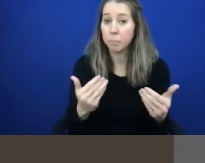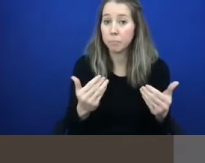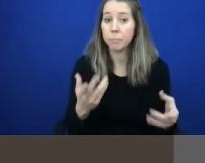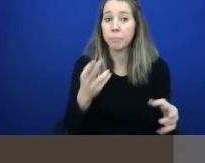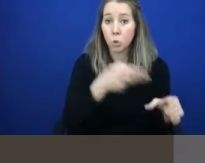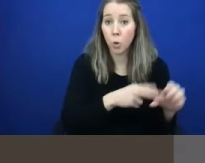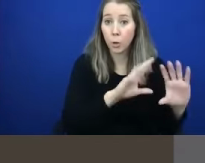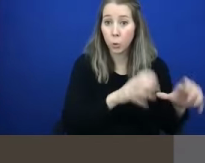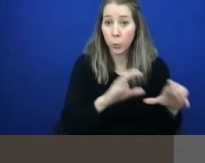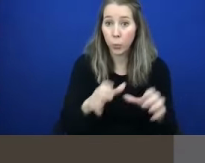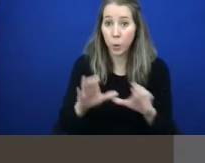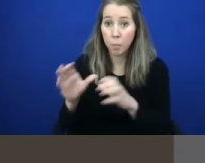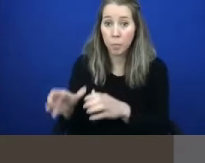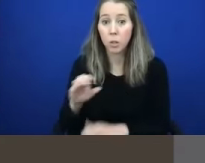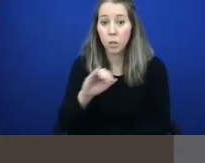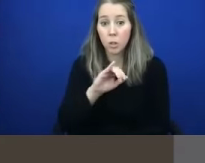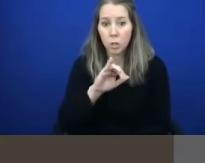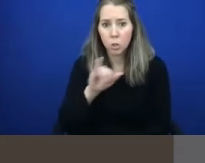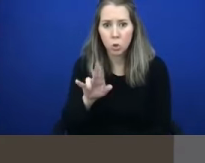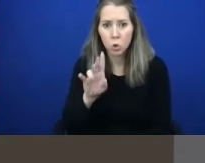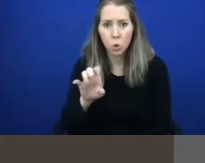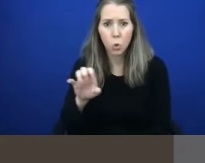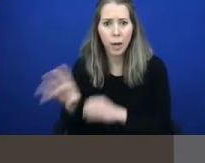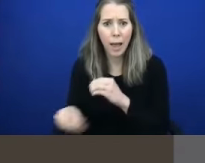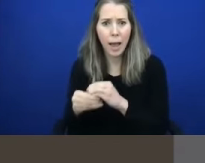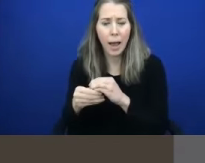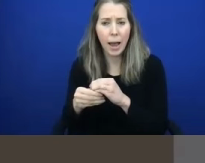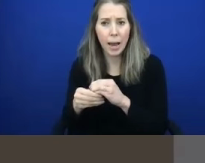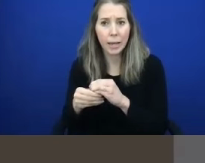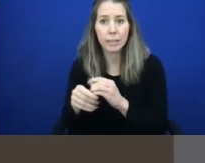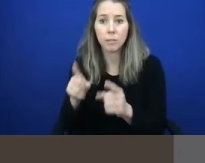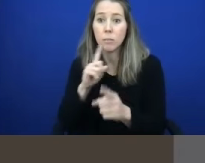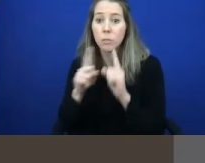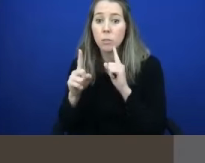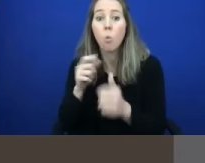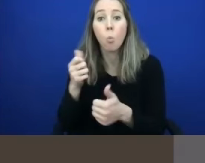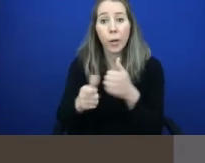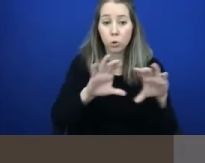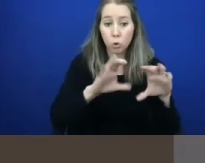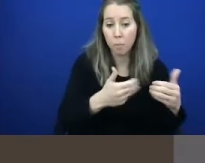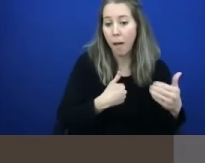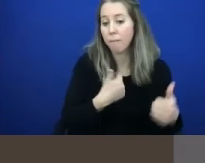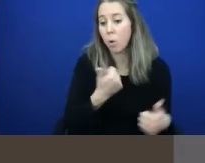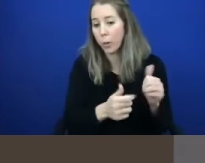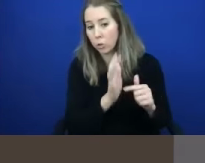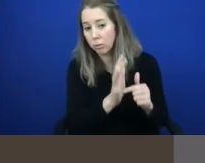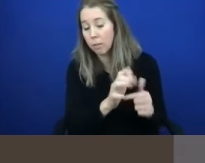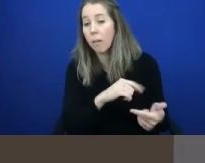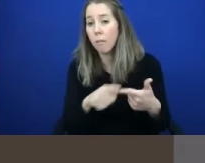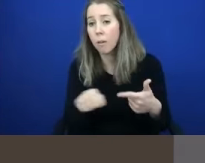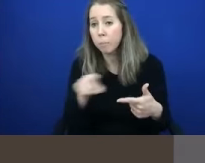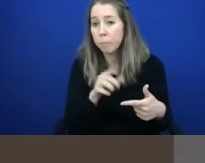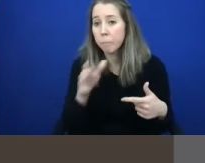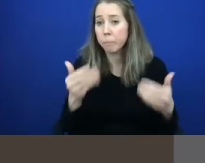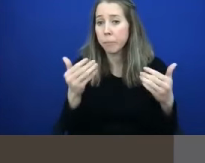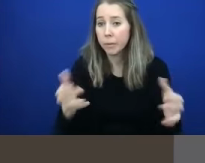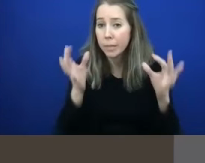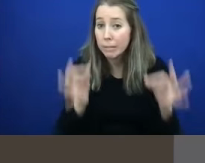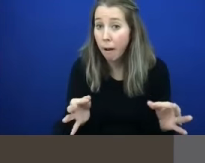groups. It looks like Jude is putting in the chat which groups will be working with which artifacts, and then you're going to be determining, does